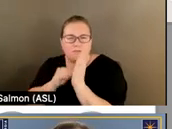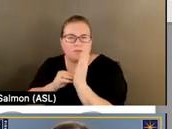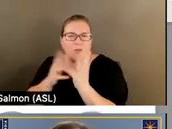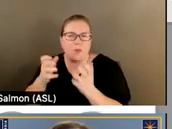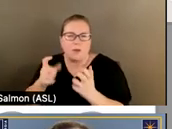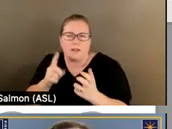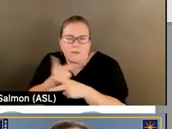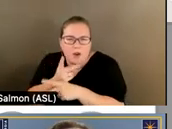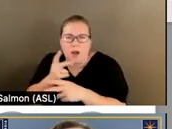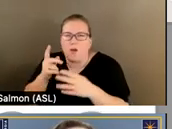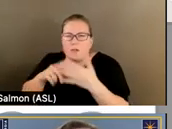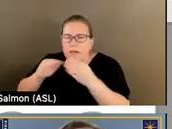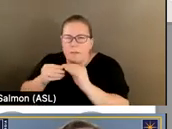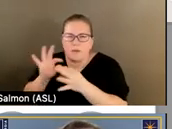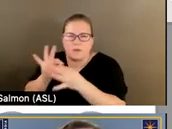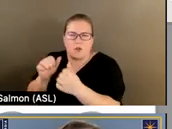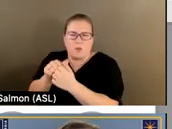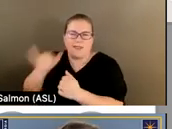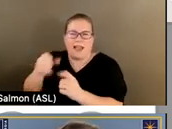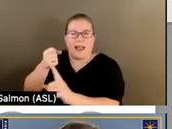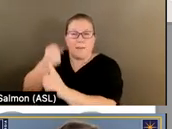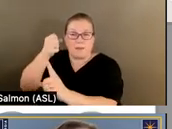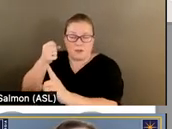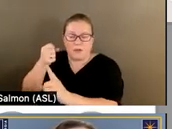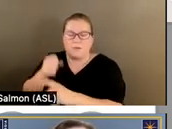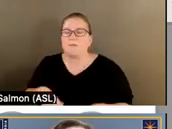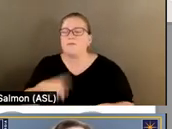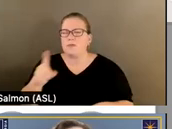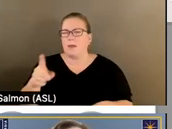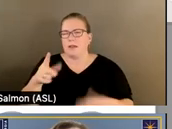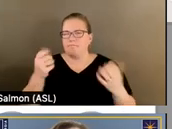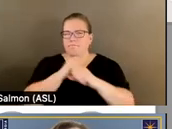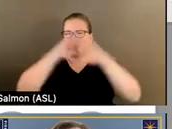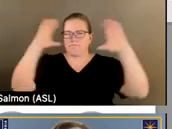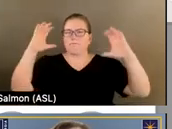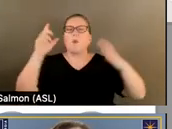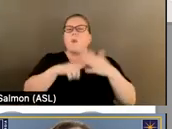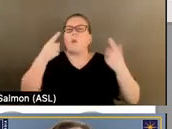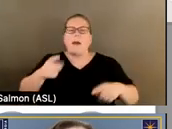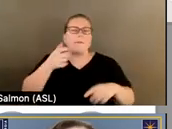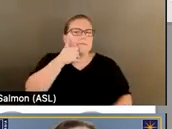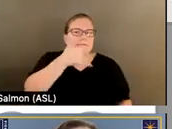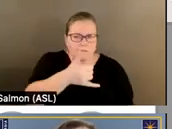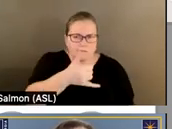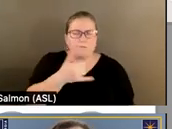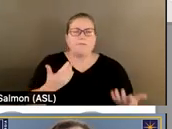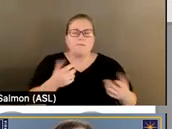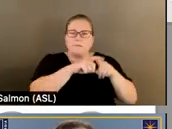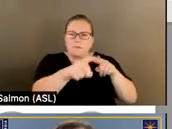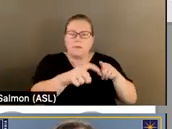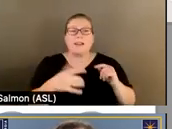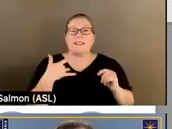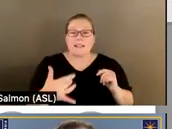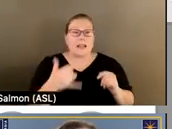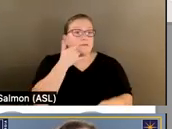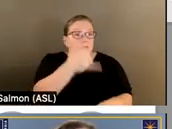about episodes. So what happens when someone calls? Well, 30% of the time when someone calls, either the call itself is the